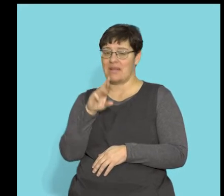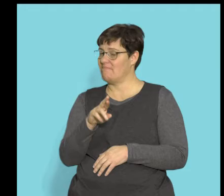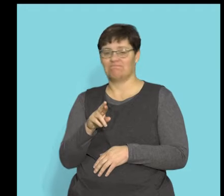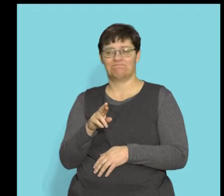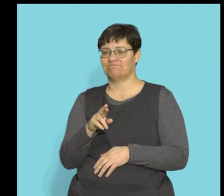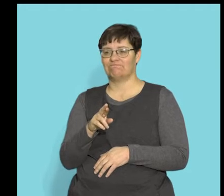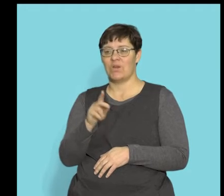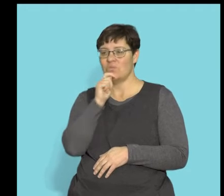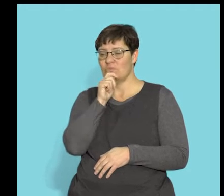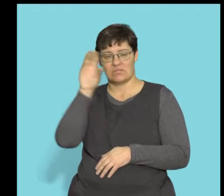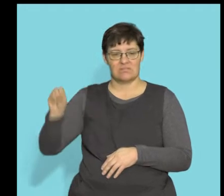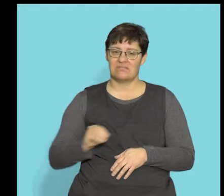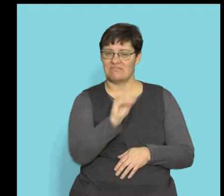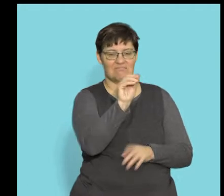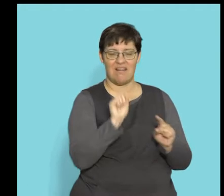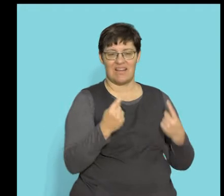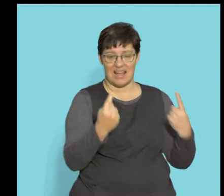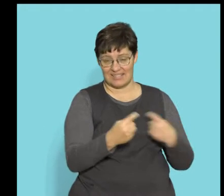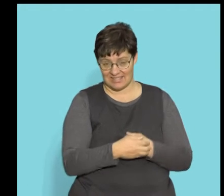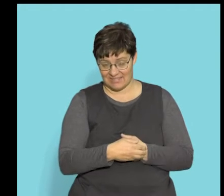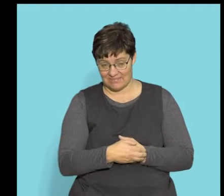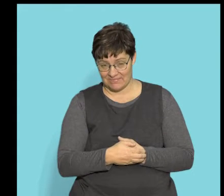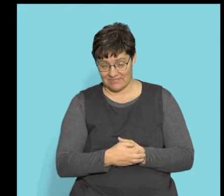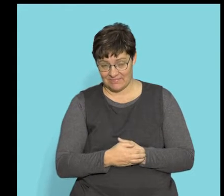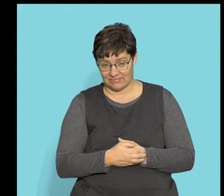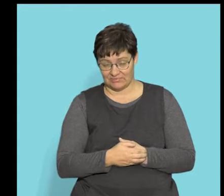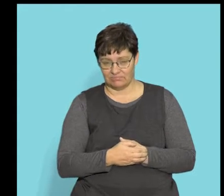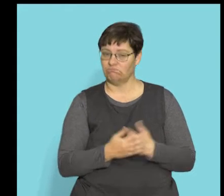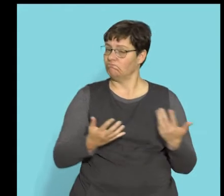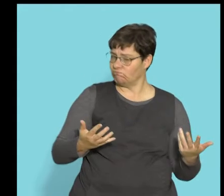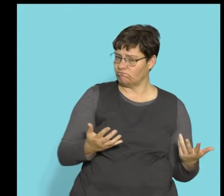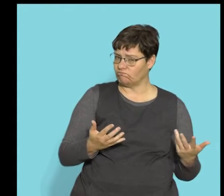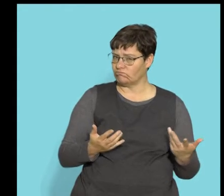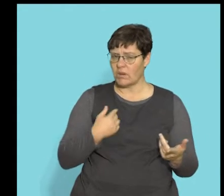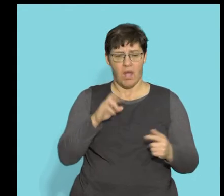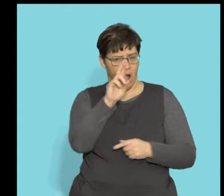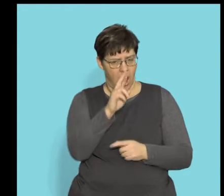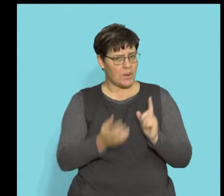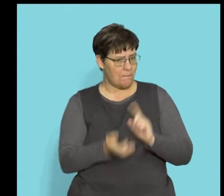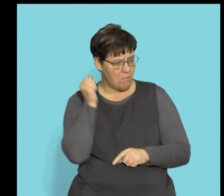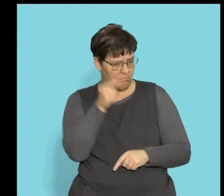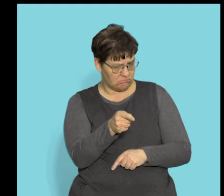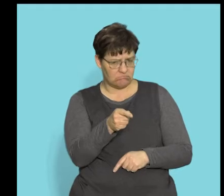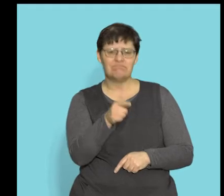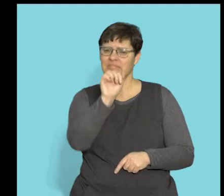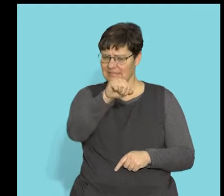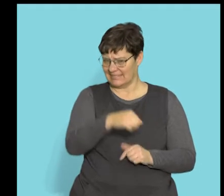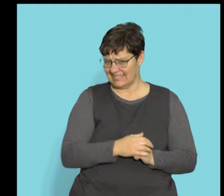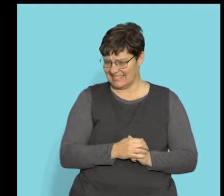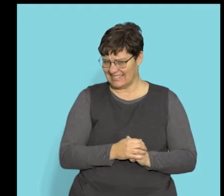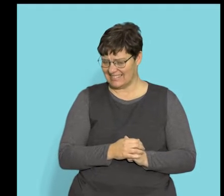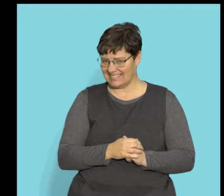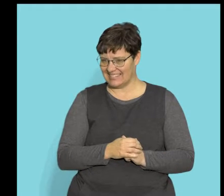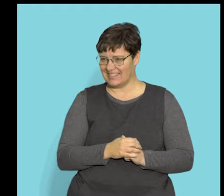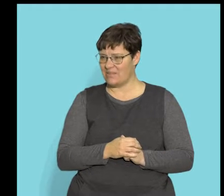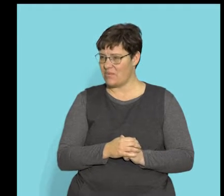I've been given the diameter. I cannot substitute in my diameter in place of r. But can I find my radius